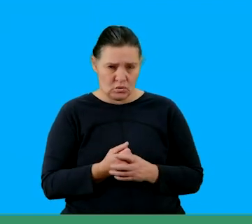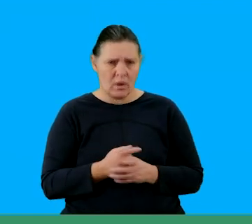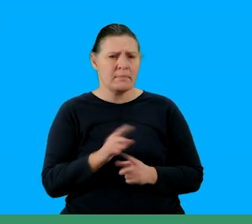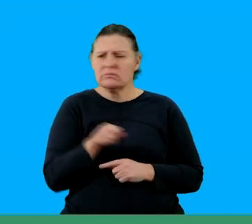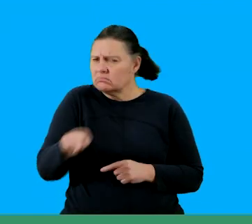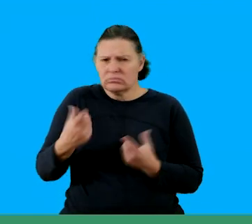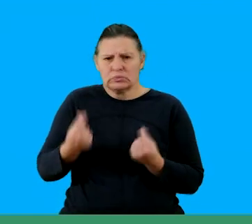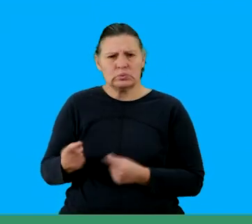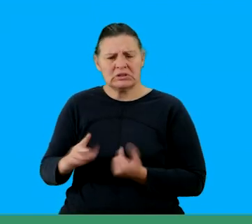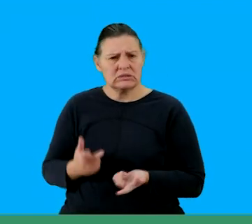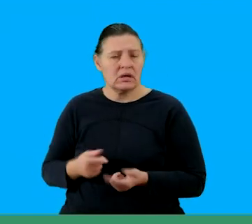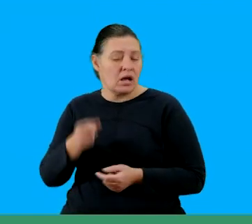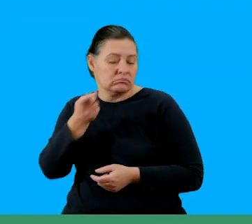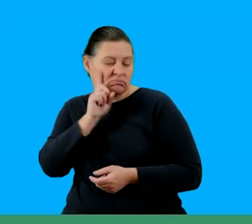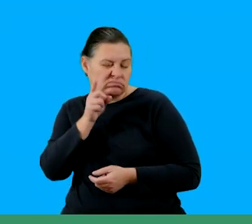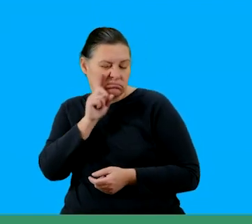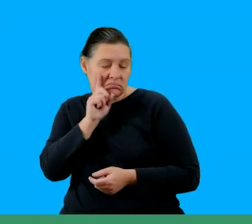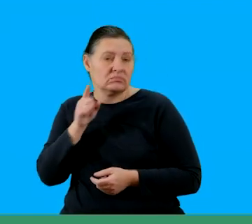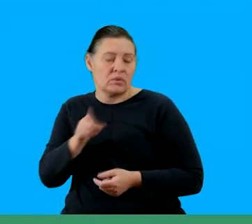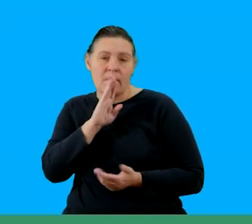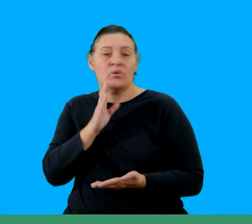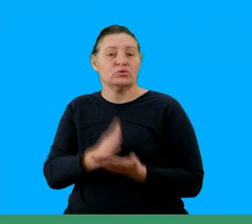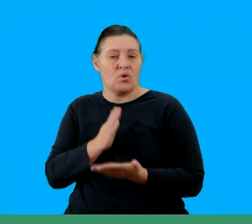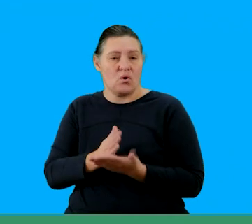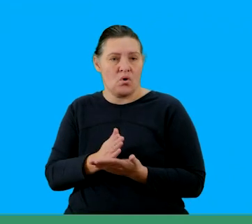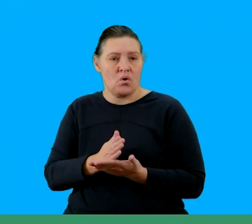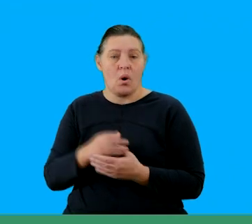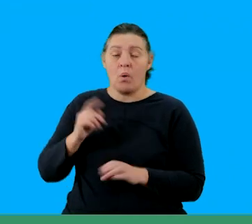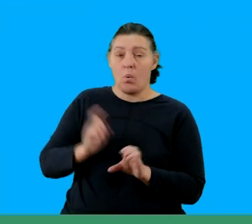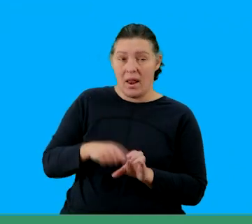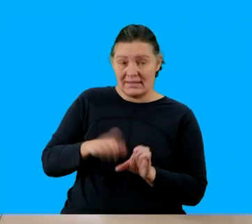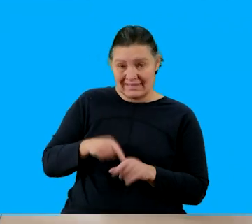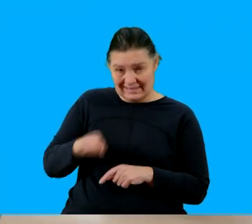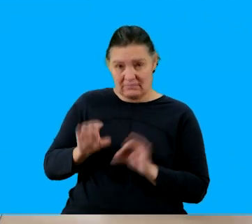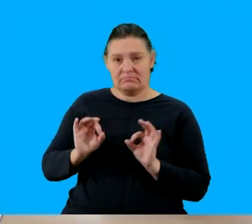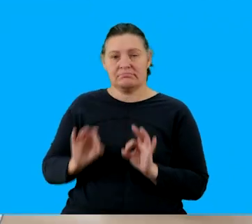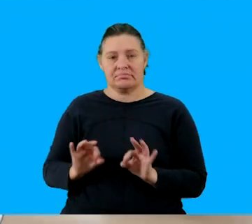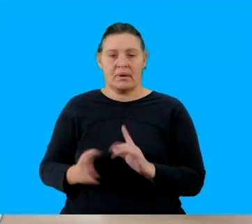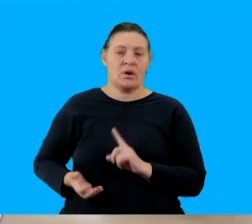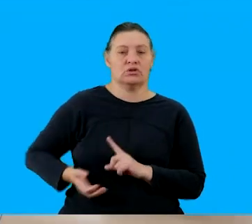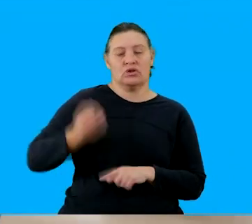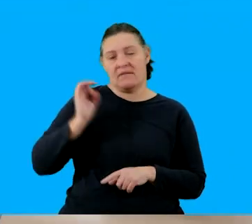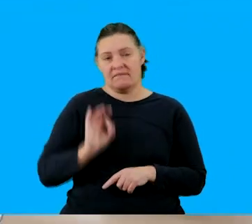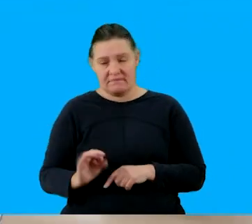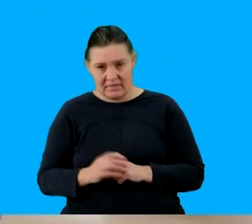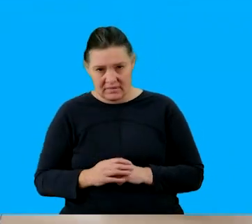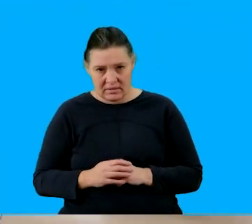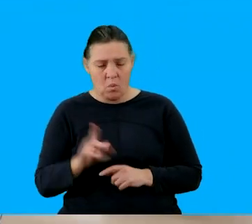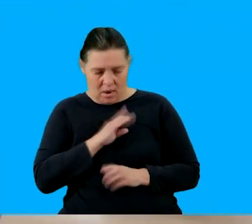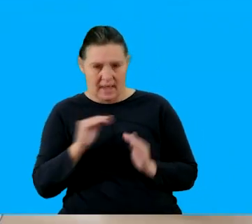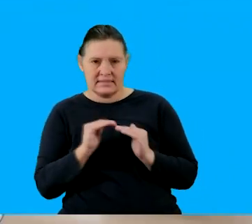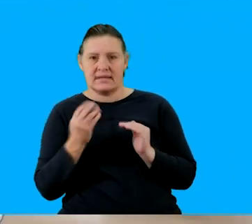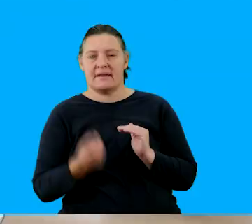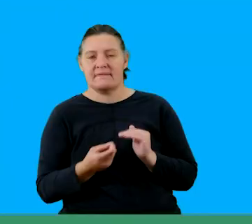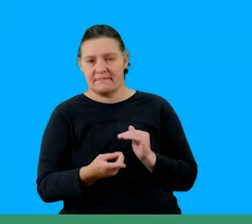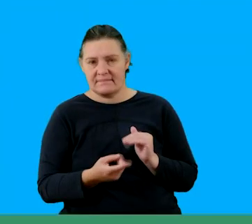is he doing now? Is inspecting there to ensure that the quality is achieved according to standards,